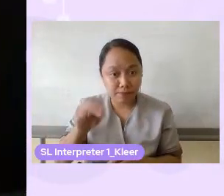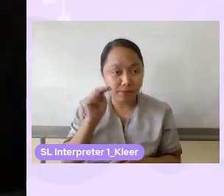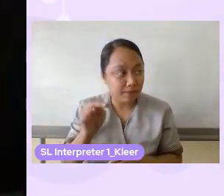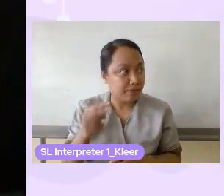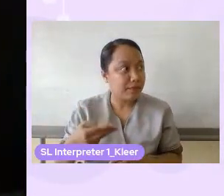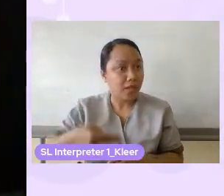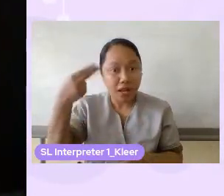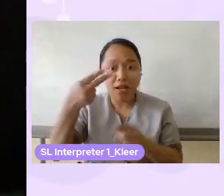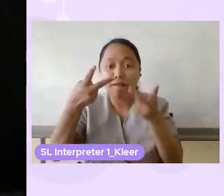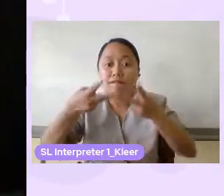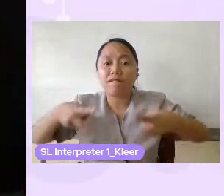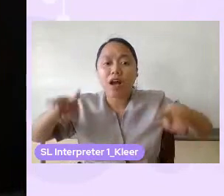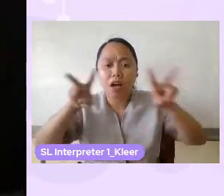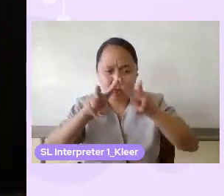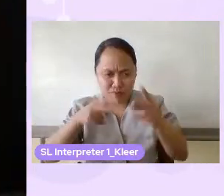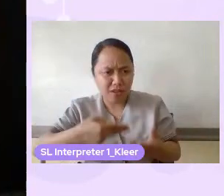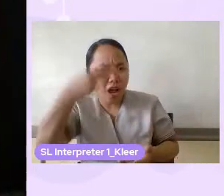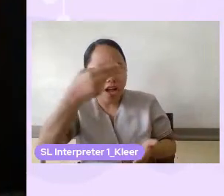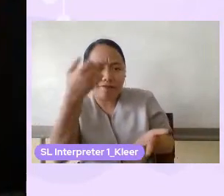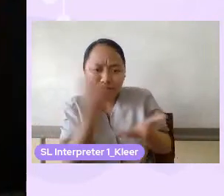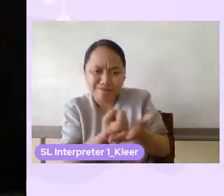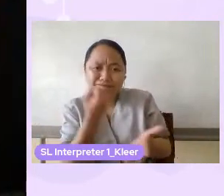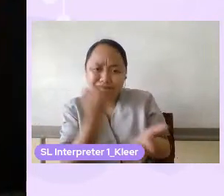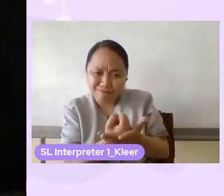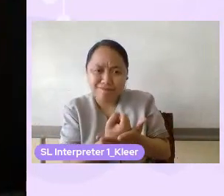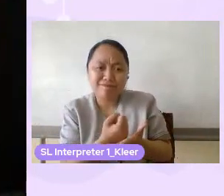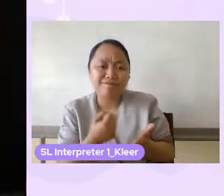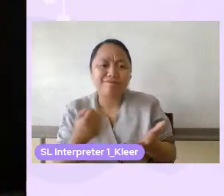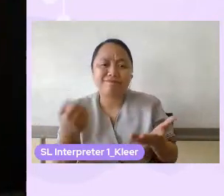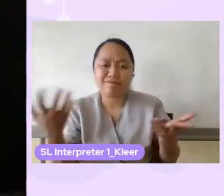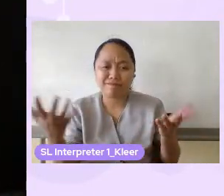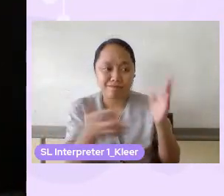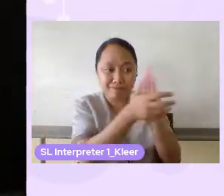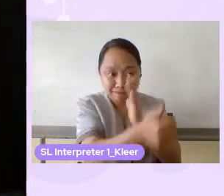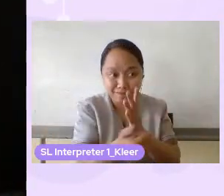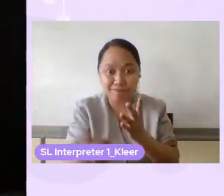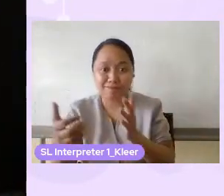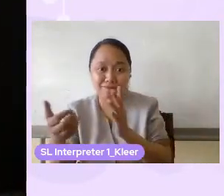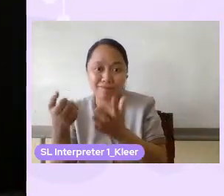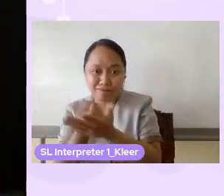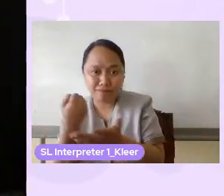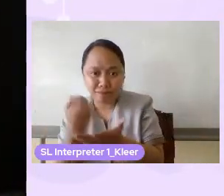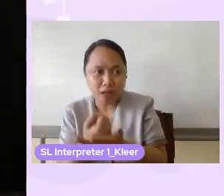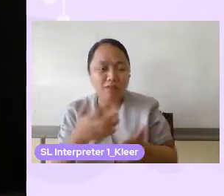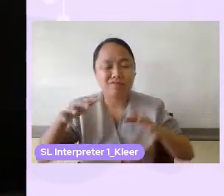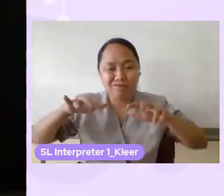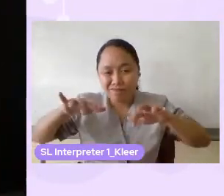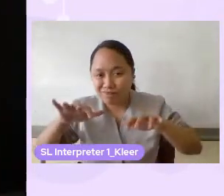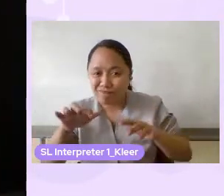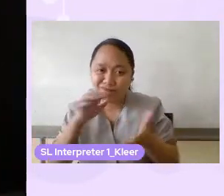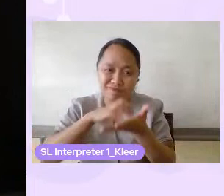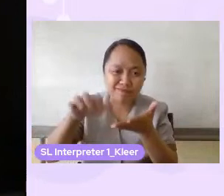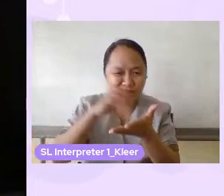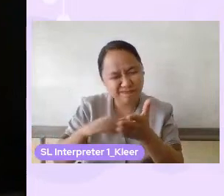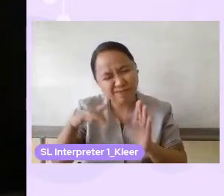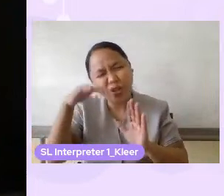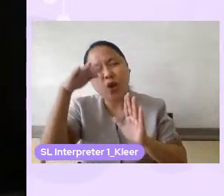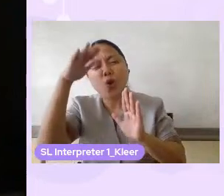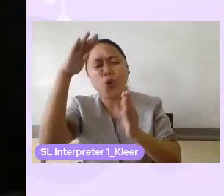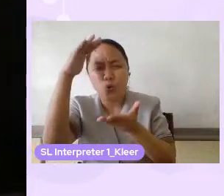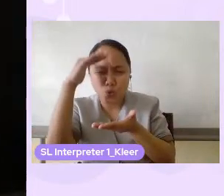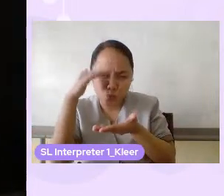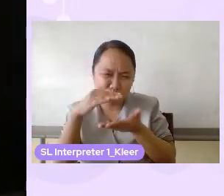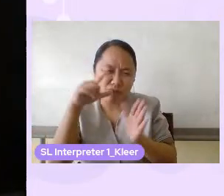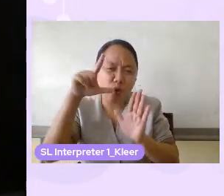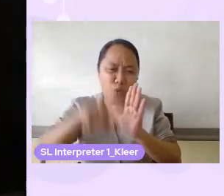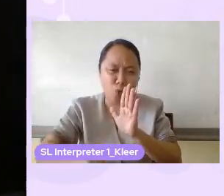mas mataas ang sweldo. Hindi lang yung mag-i-encode ka, magta-type ka lang, magka-cut-paste ka lang. Sobrang baba ng level na yan, no?